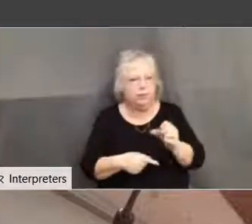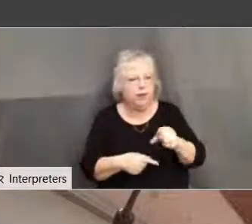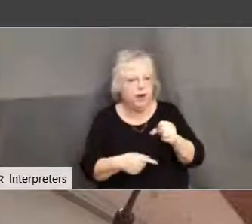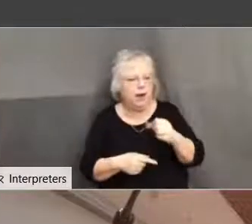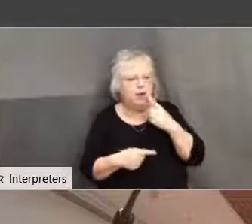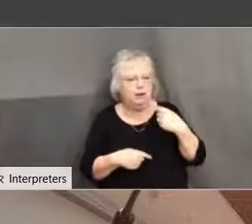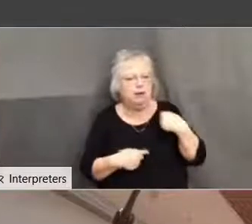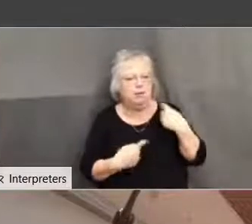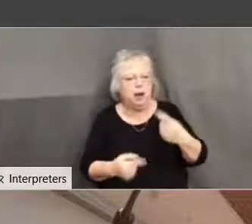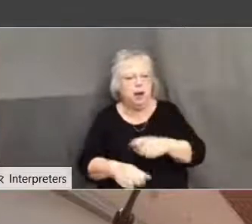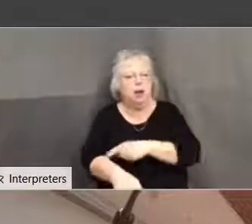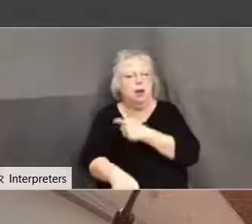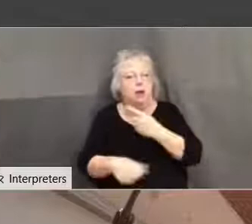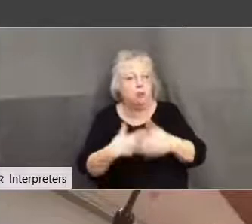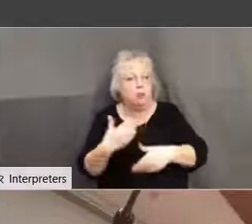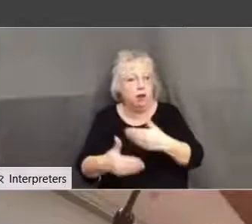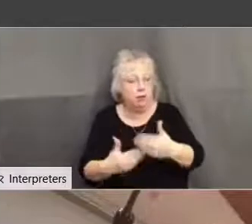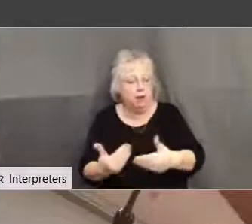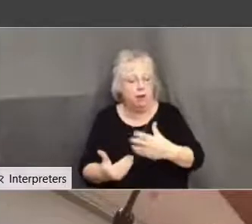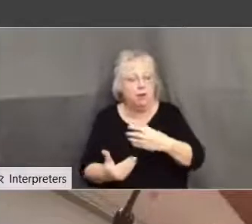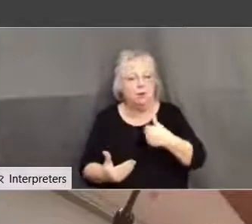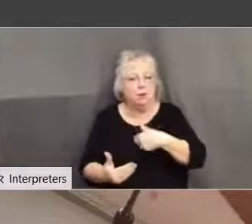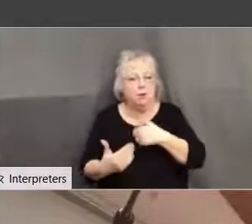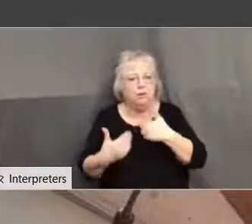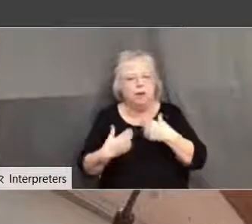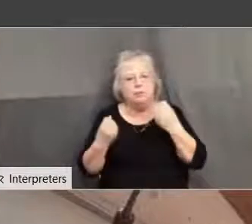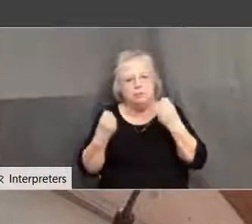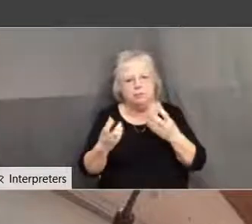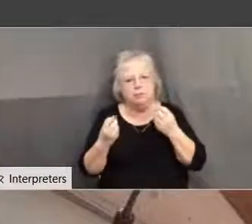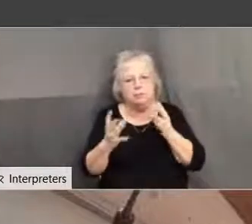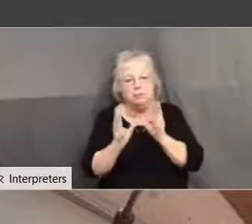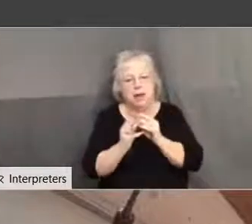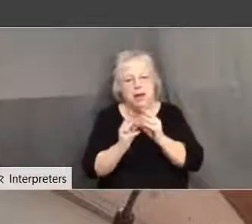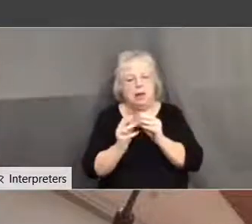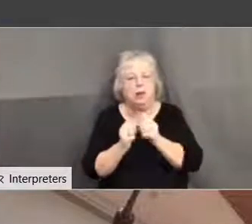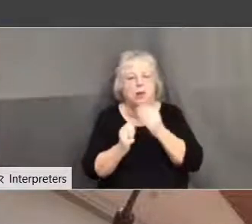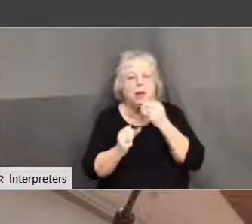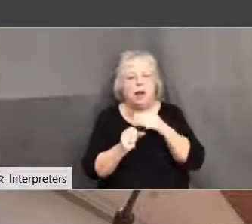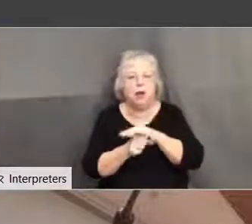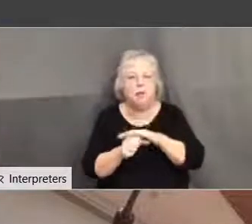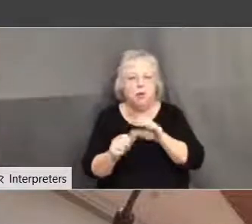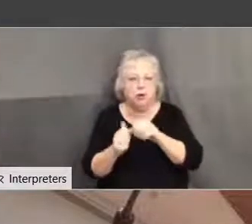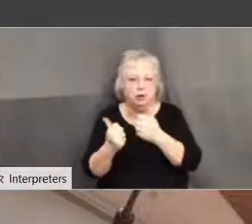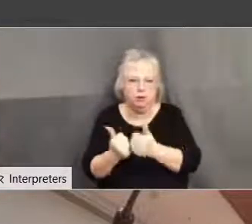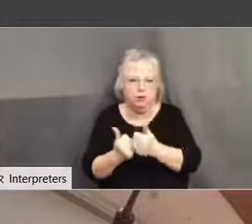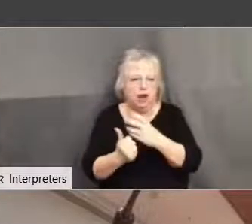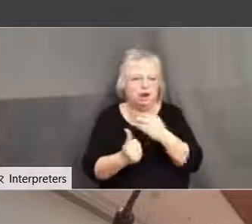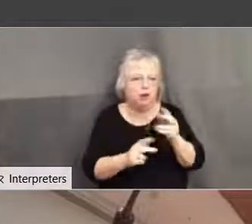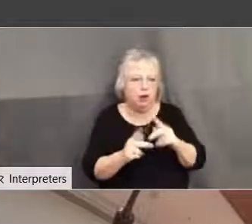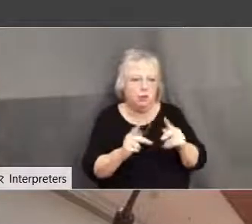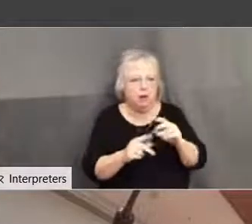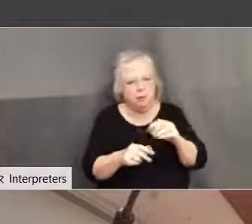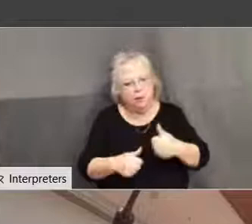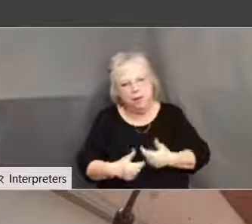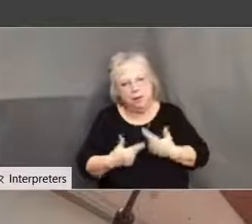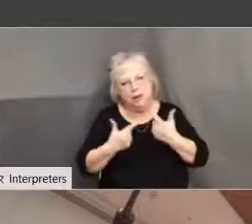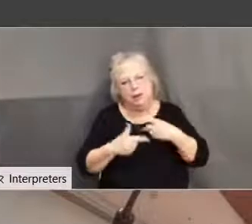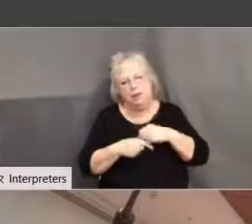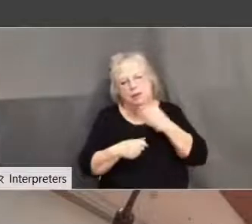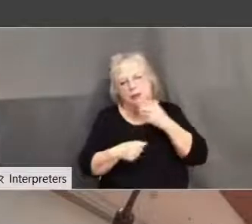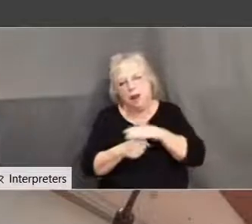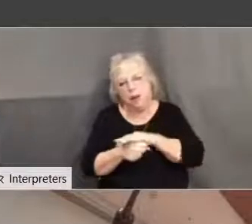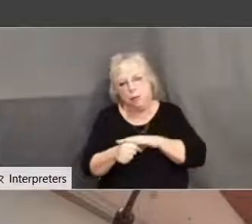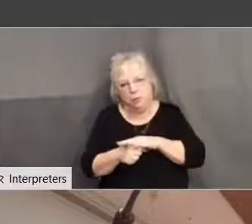had numerous meetings with the neighborhood association, with people in the neighborhood, and they're in full support of the project and of